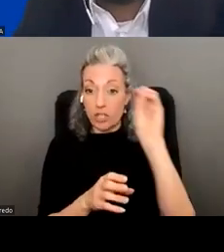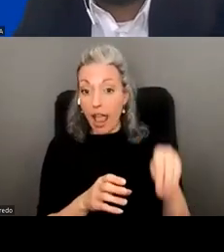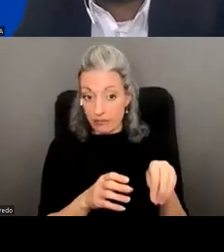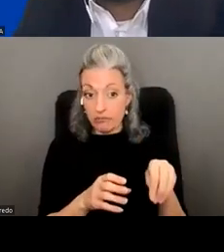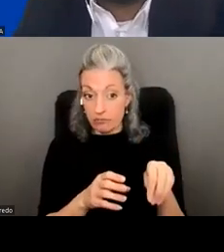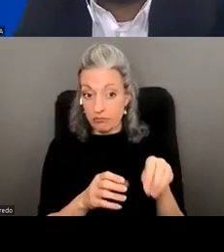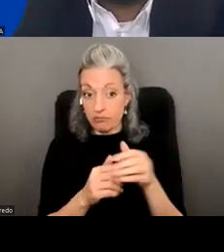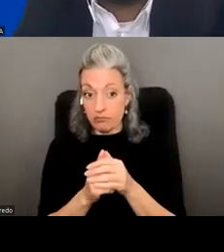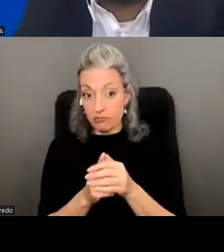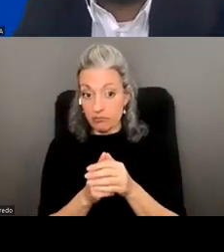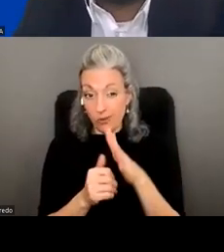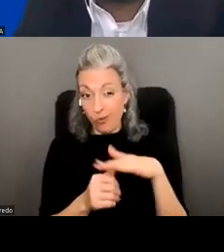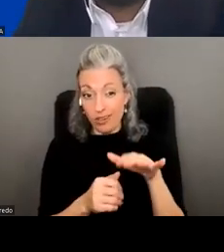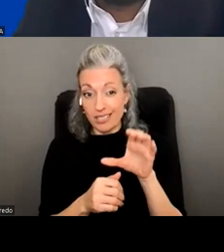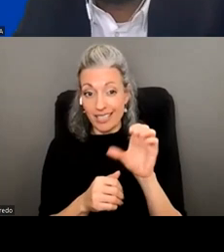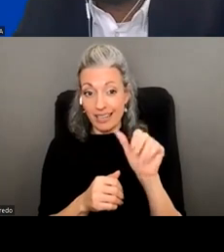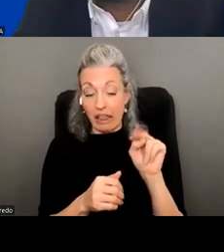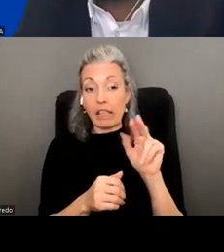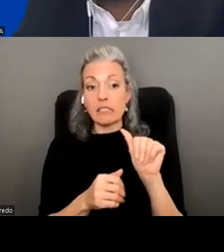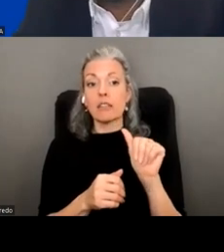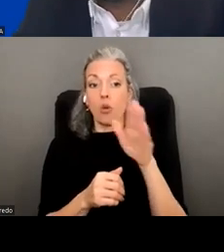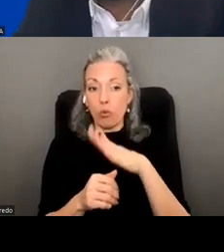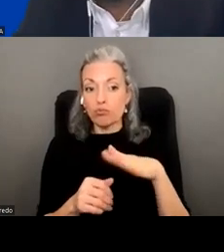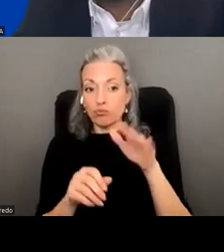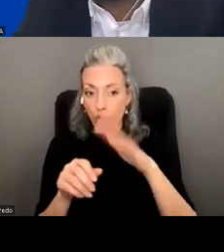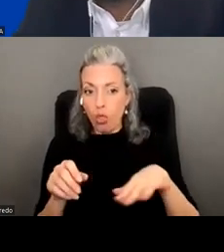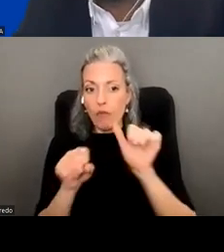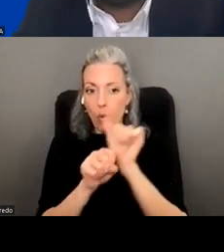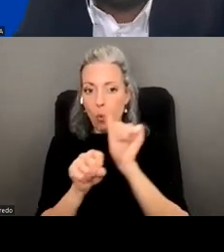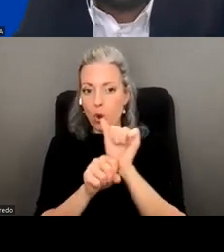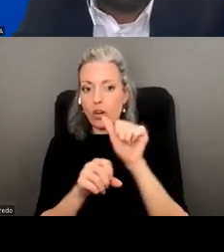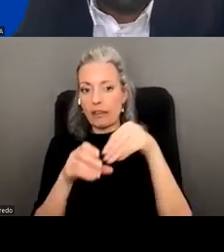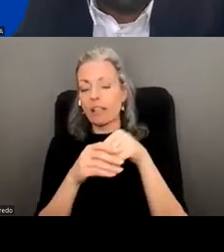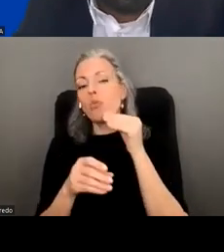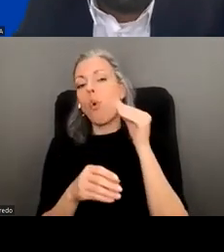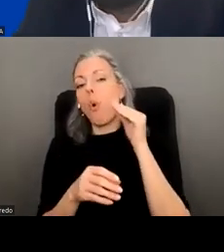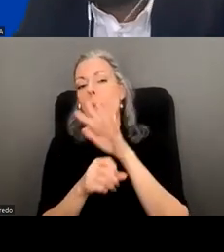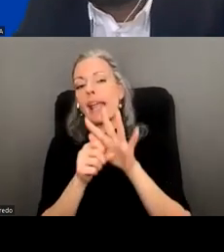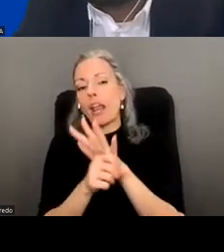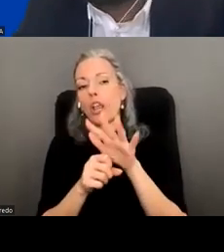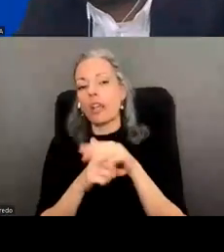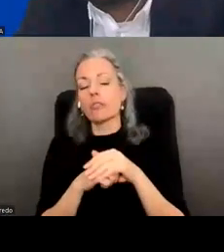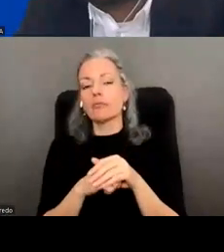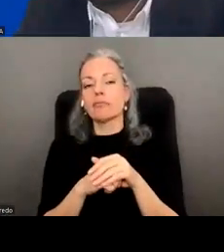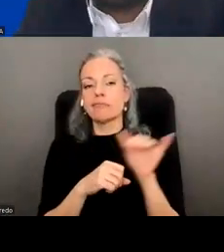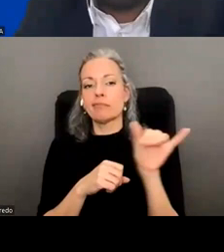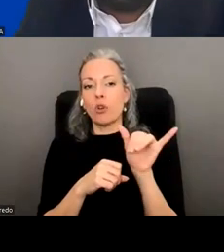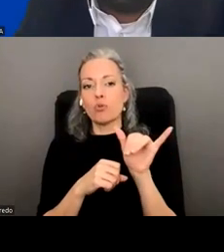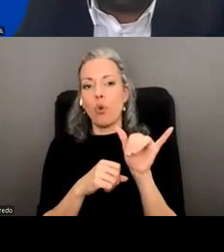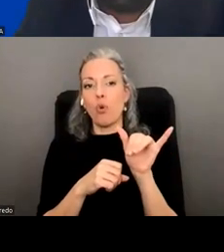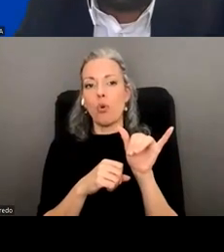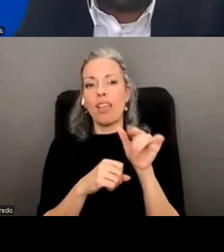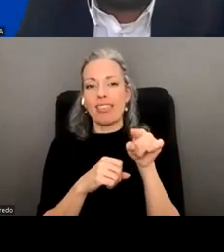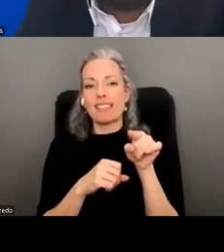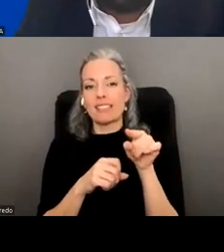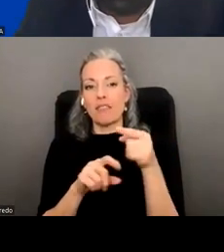estimates that about 6% of CNAs working in home settings. So that kind of makes up the ratio here. And also the geography here is based on